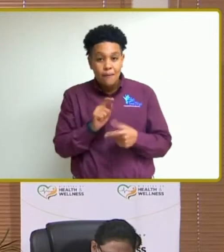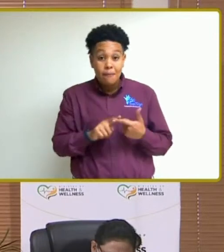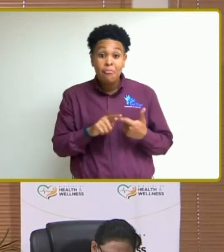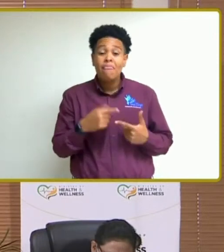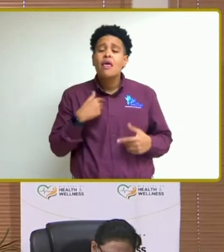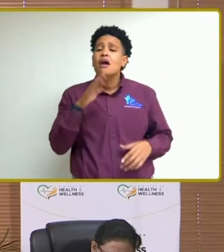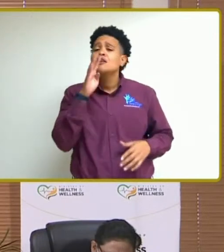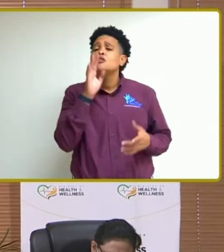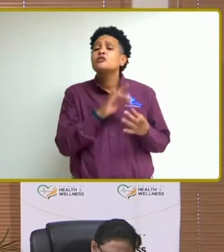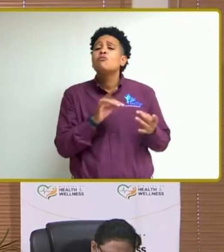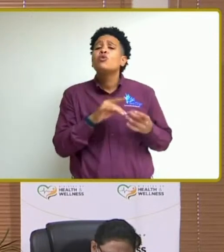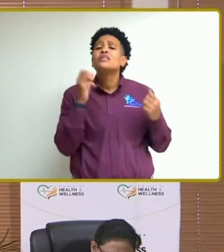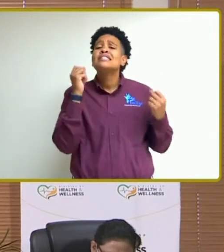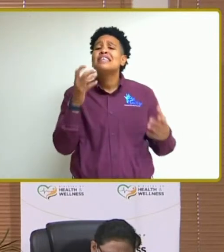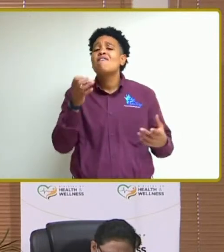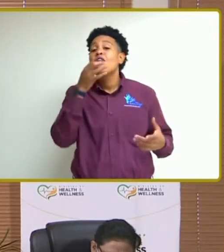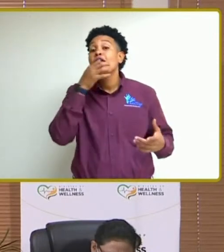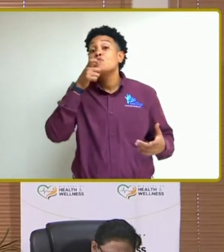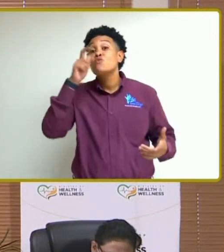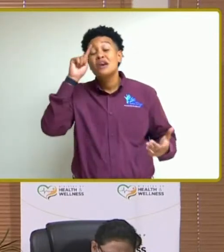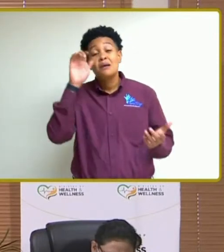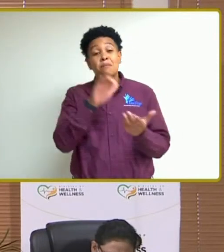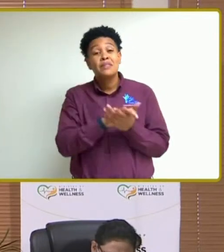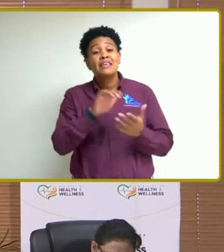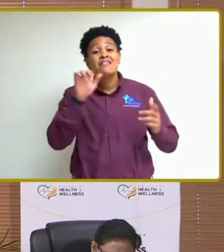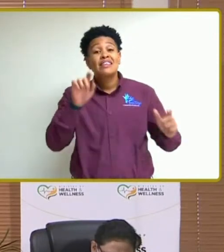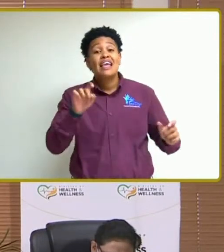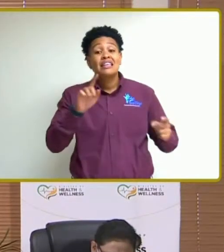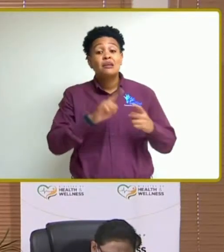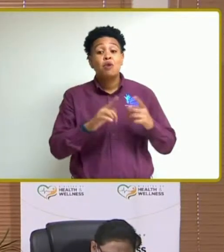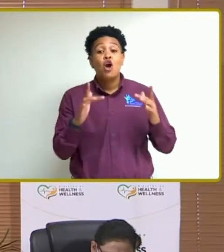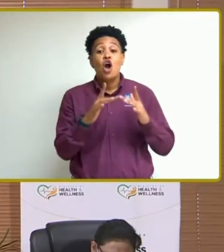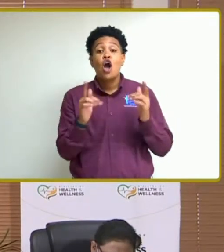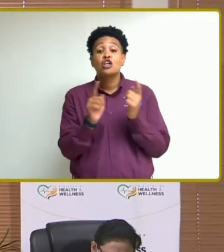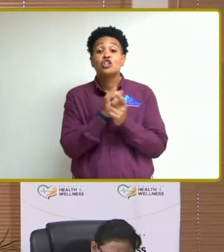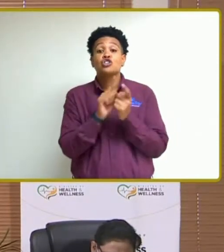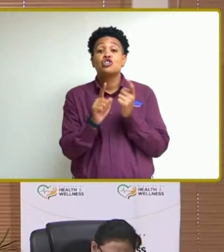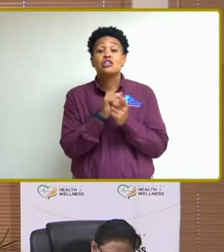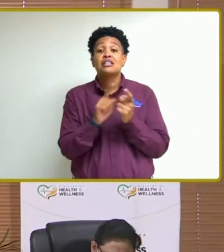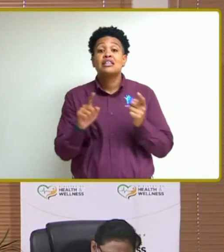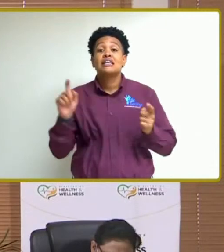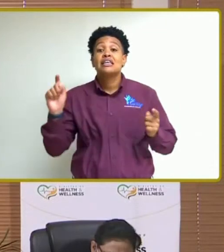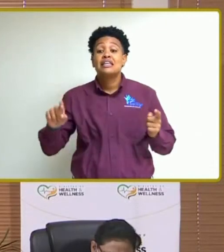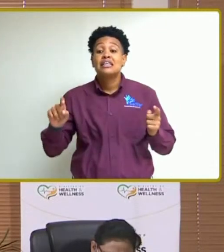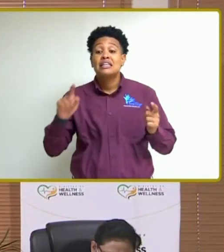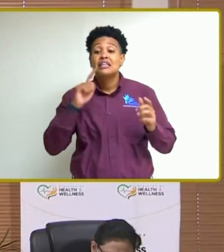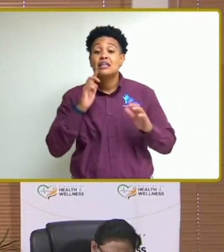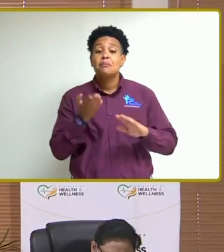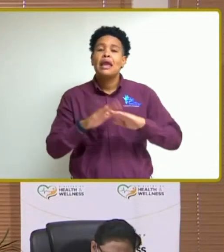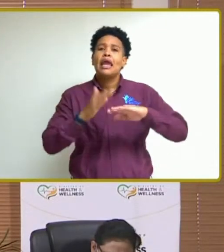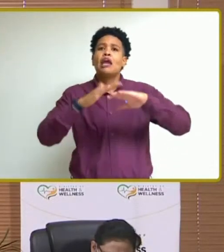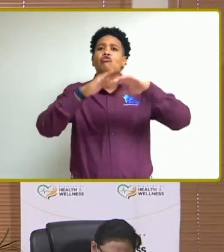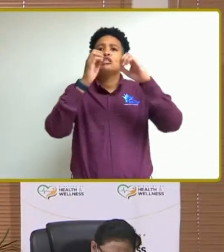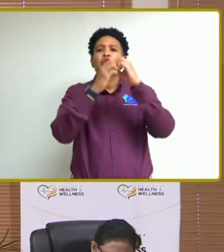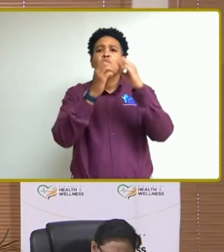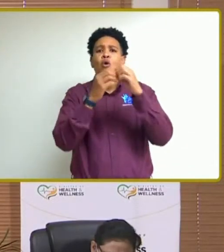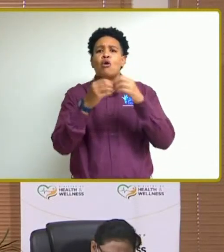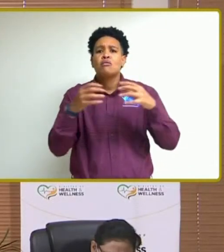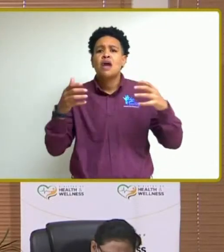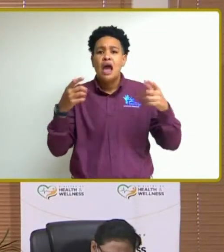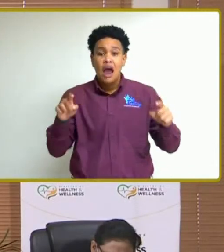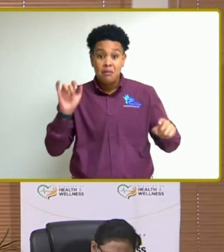several experts, I should say, who believe that testing and contact tracing need to be significantly increased. Is that